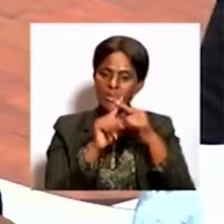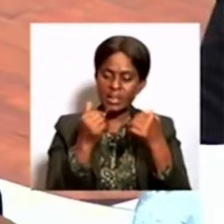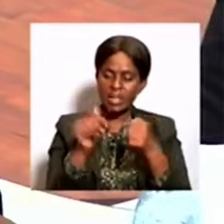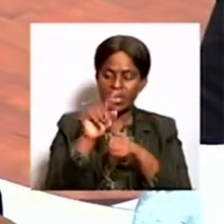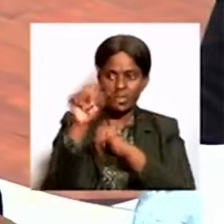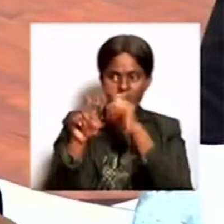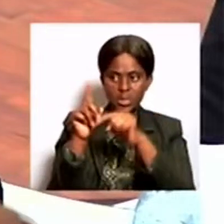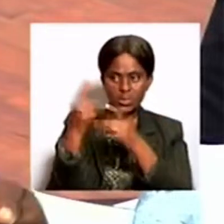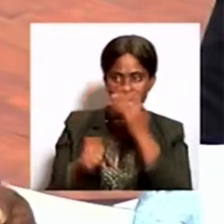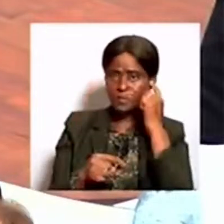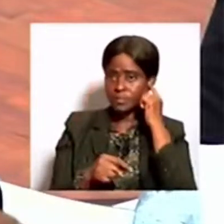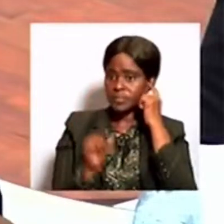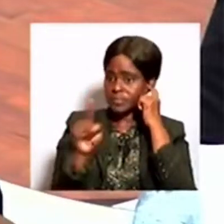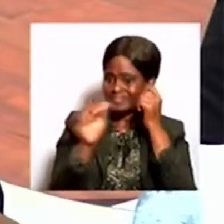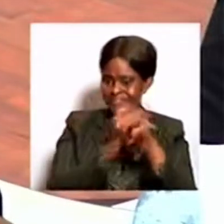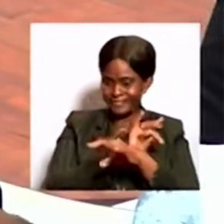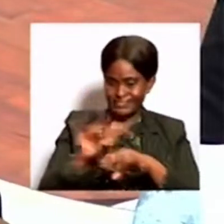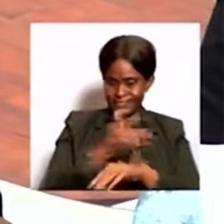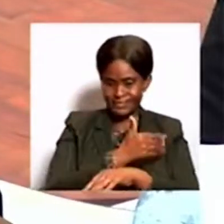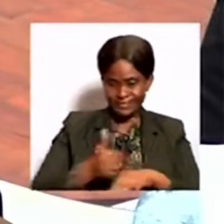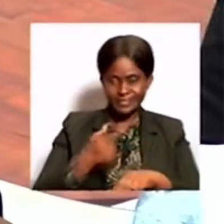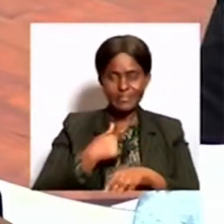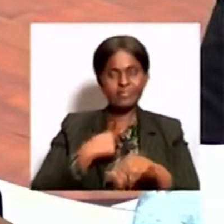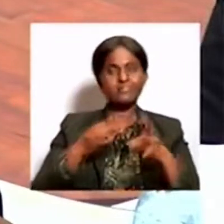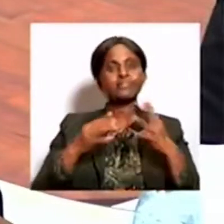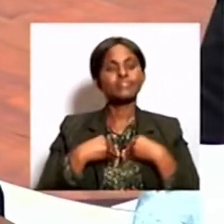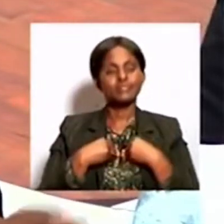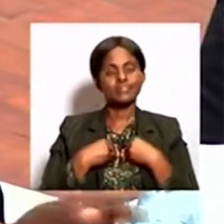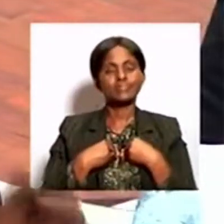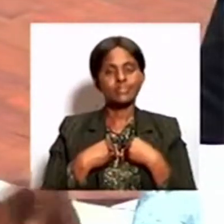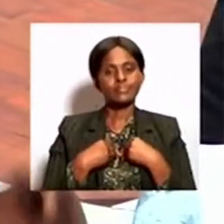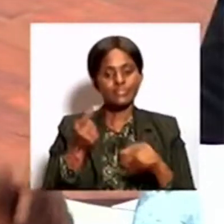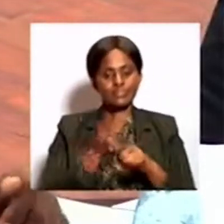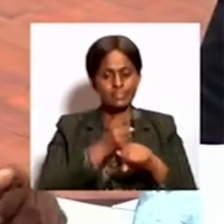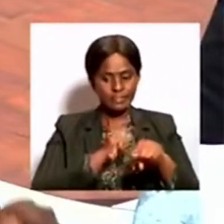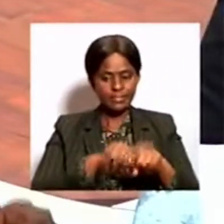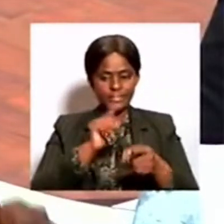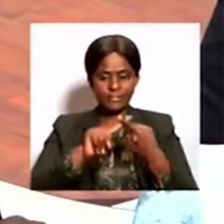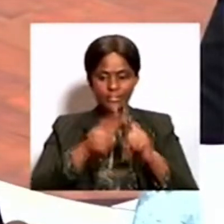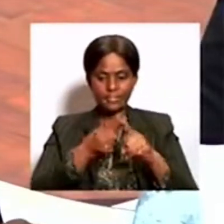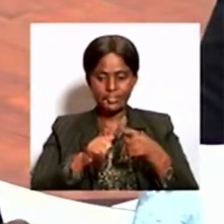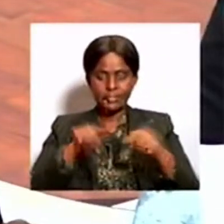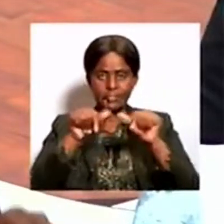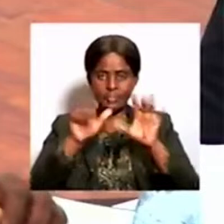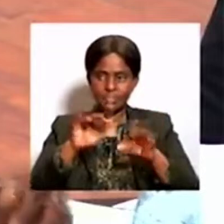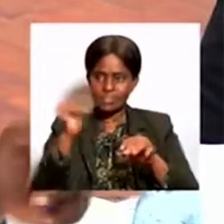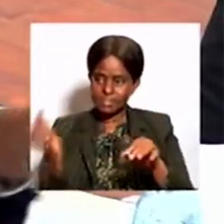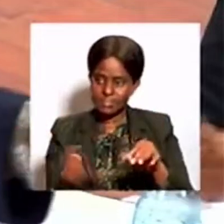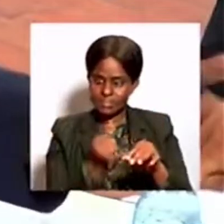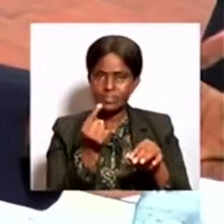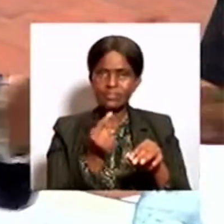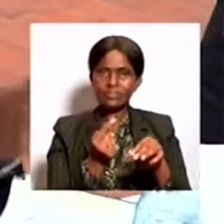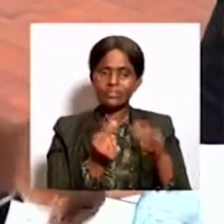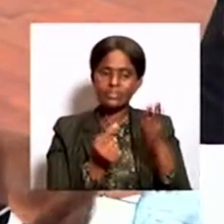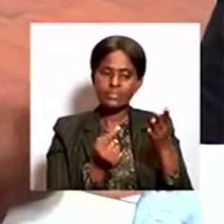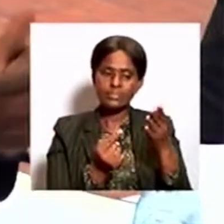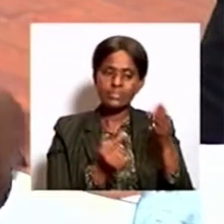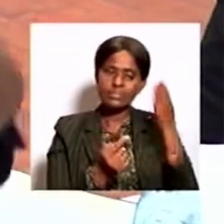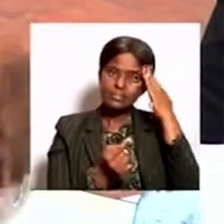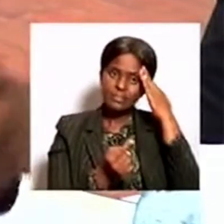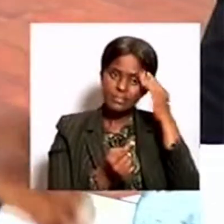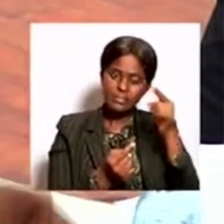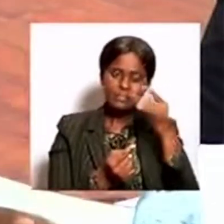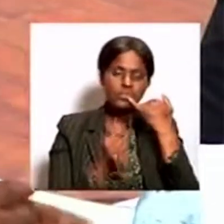of lack of seriousness. I want to admit that from the time our colleagues auditors came to, discover that we are